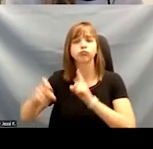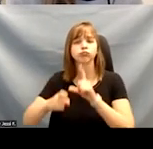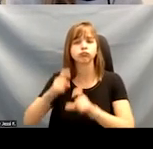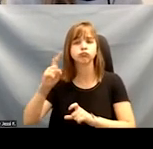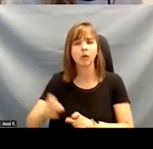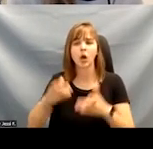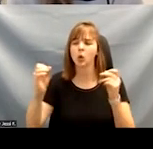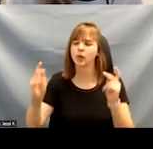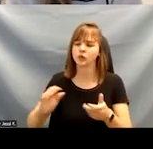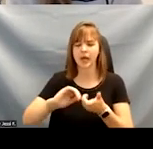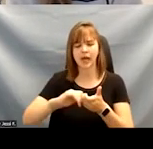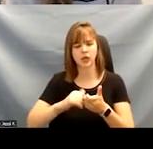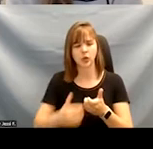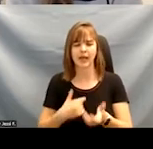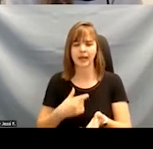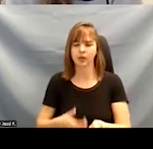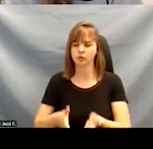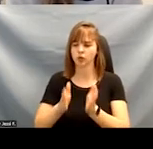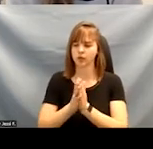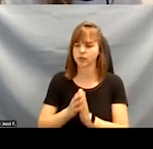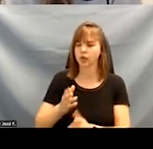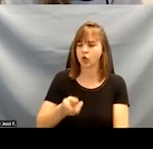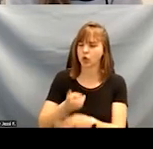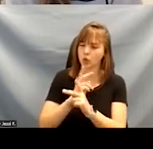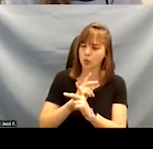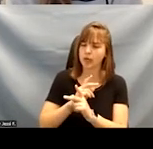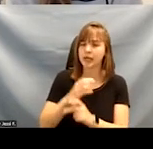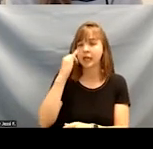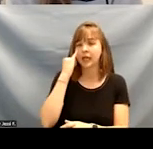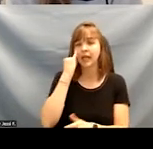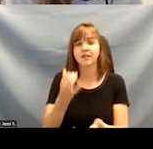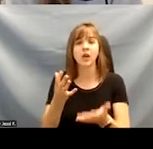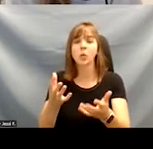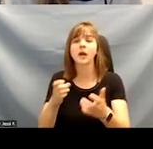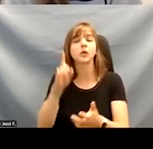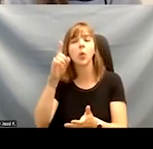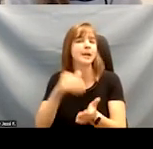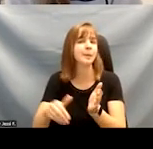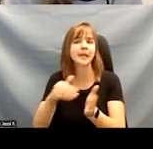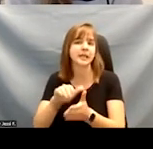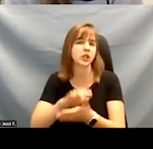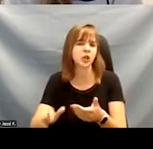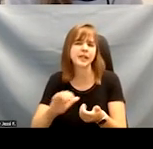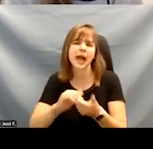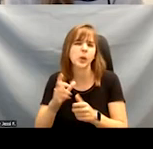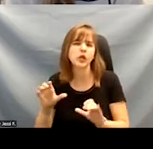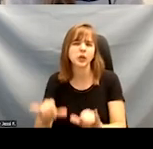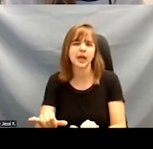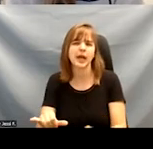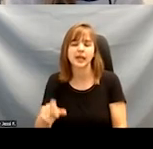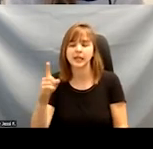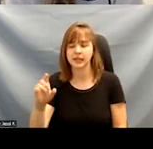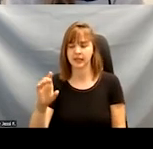so how do I go about getting a loan? If I were to like want $1 million for our business, like how does that happen? And he was